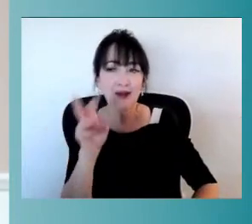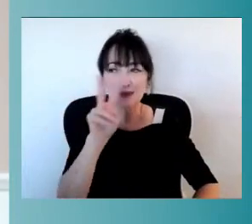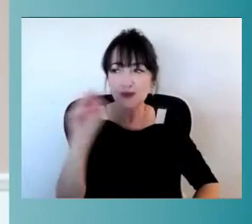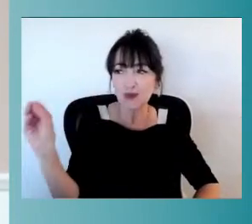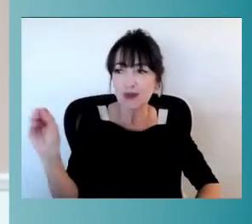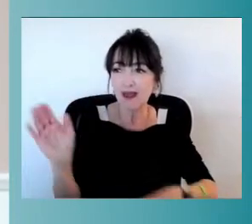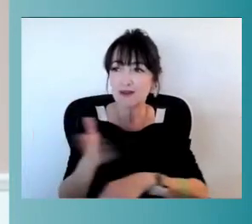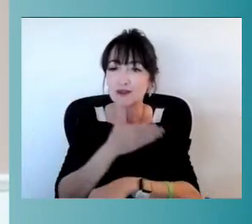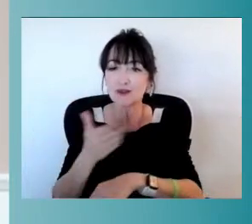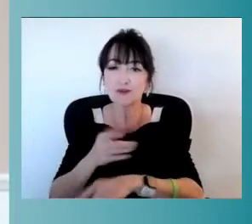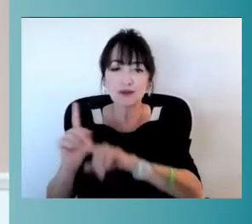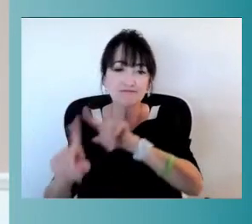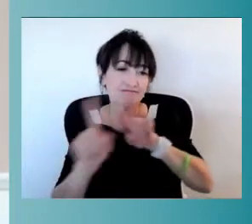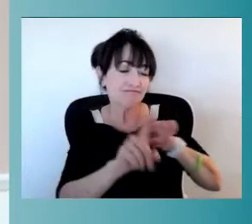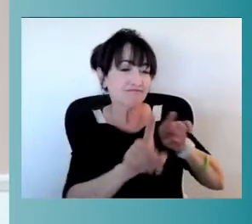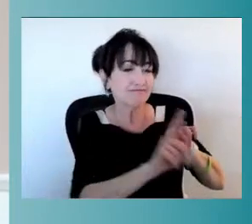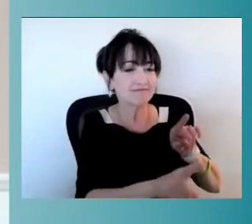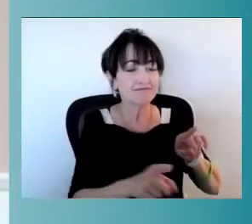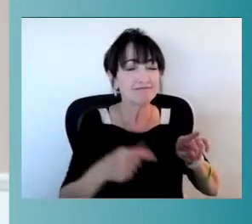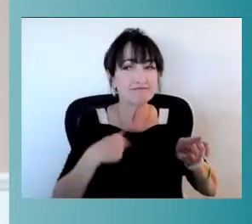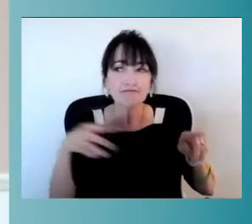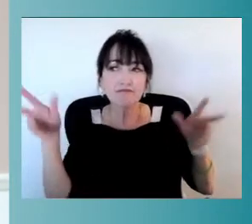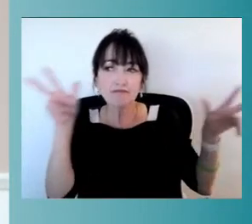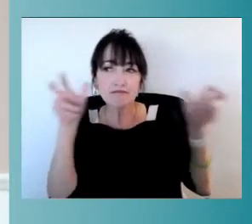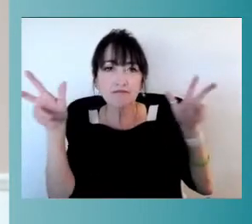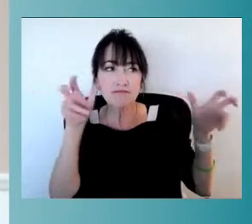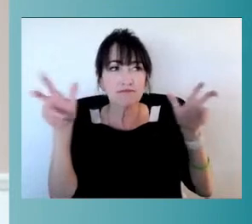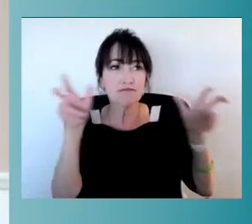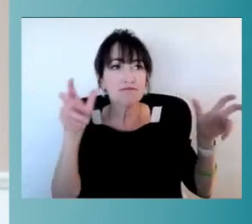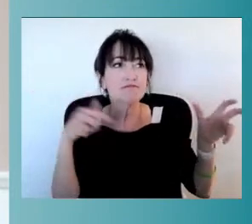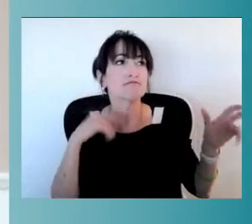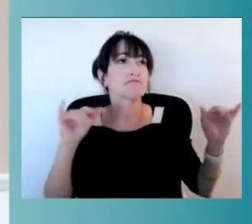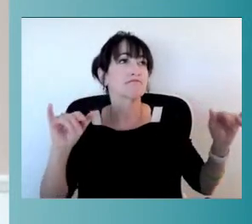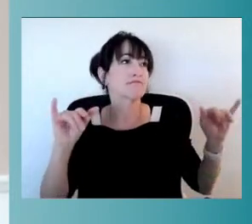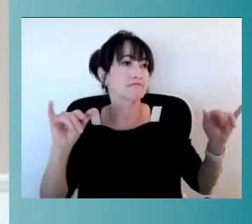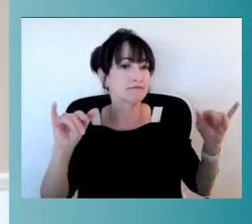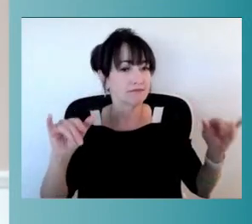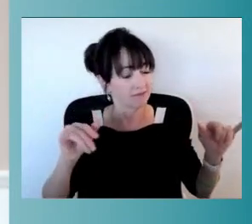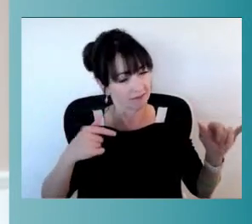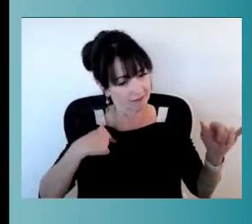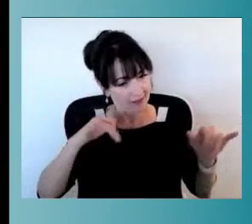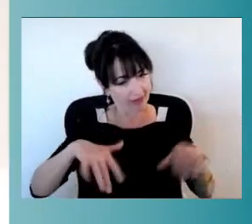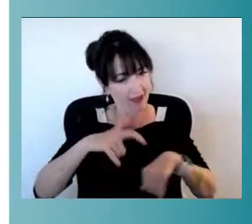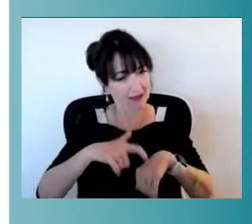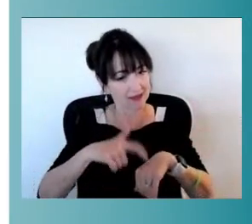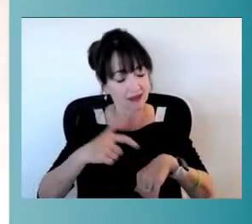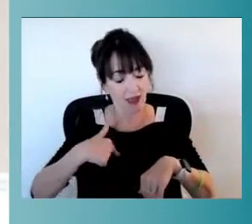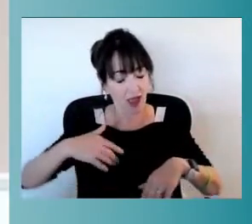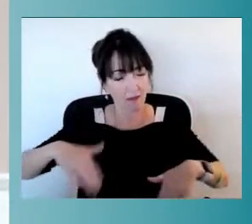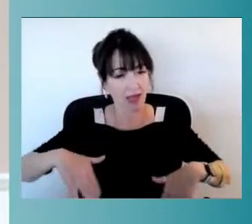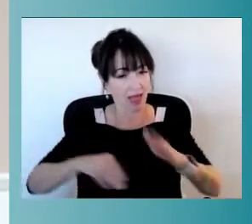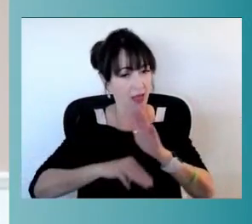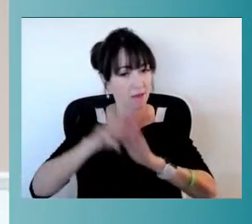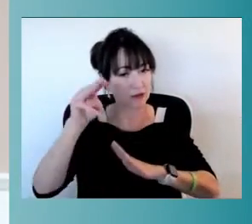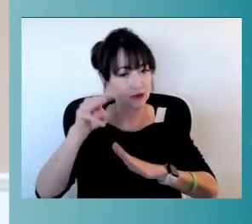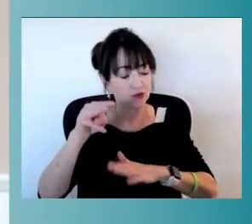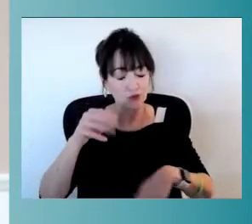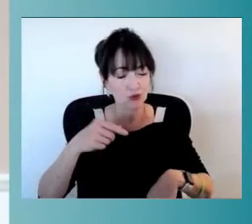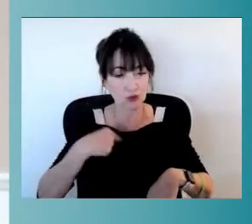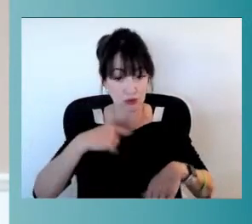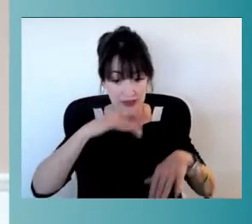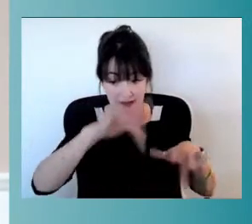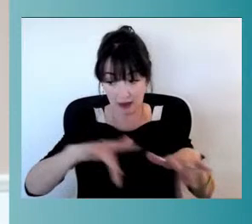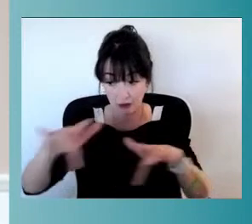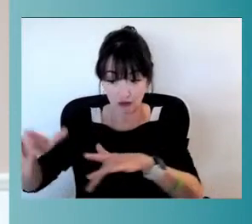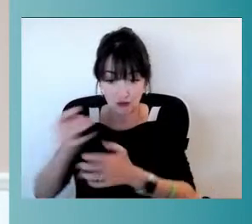music, I was really just had an ear for music. You know, I wasn't obviously mature enough to touch the equipment at the time because I could break it.